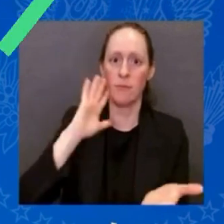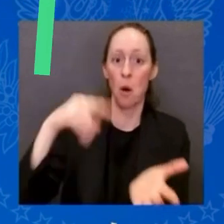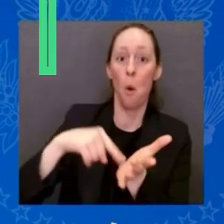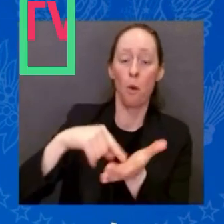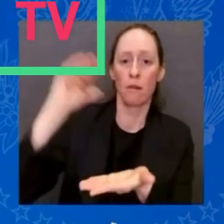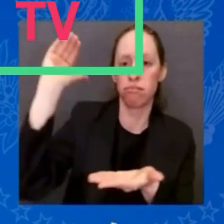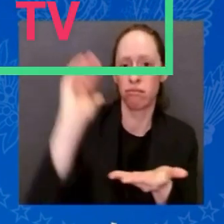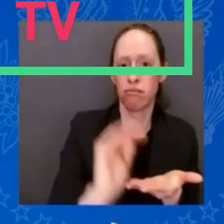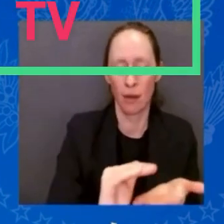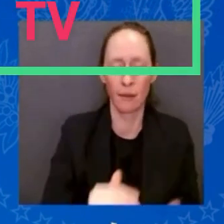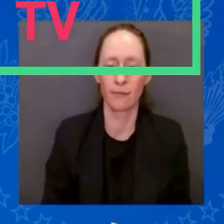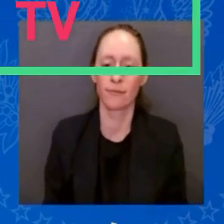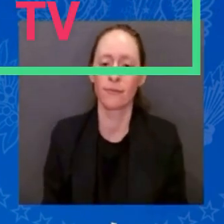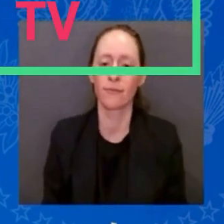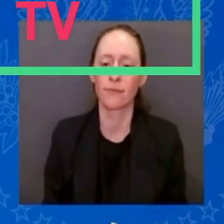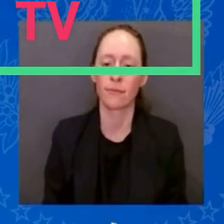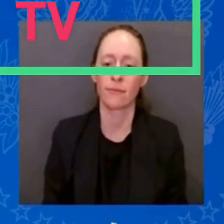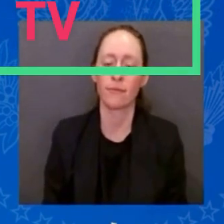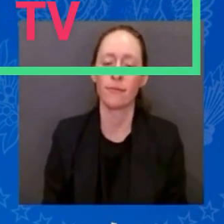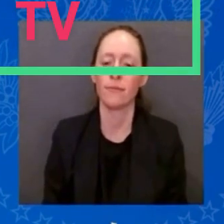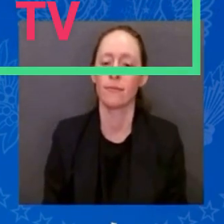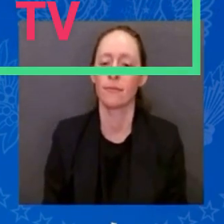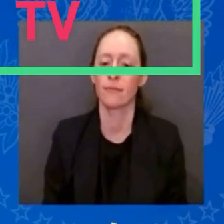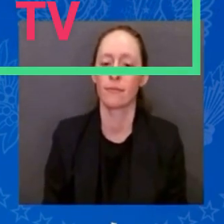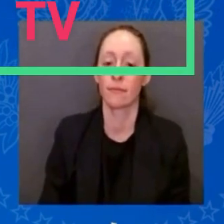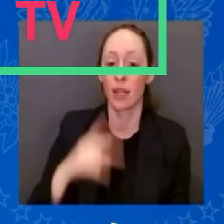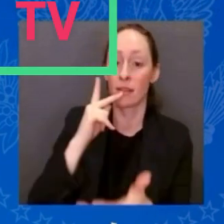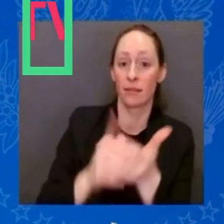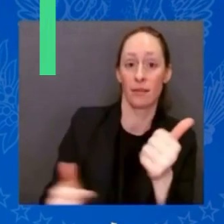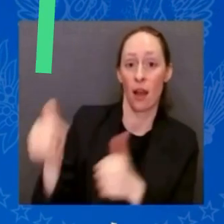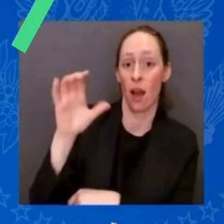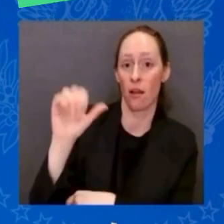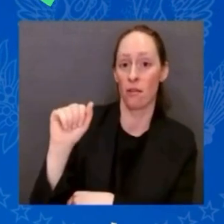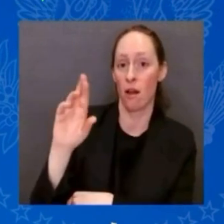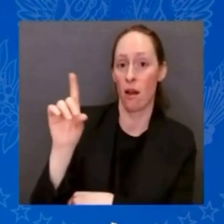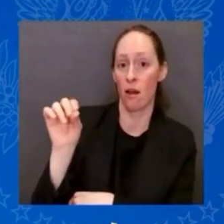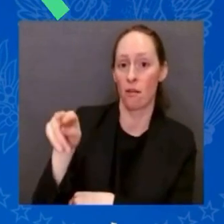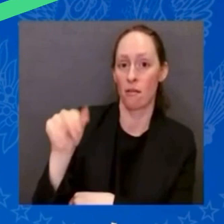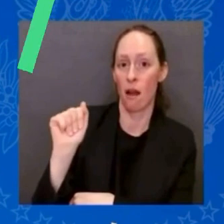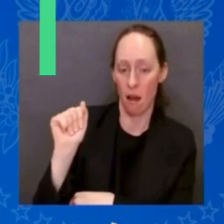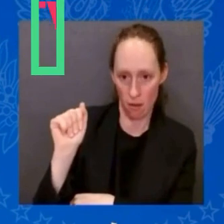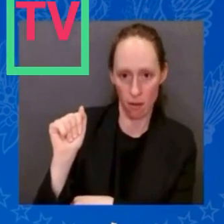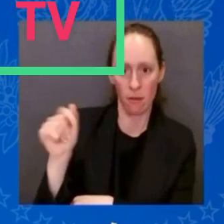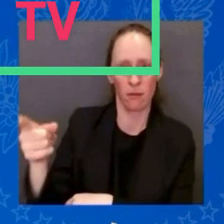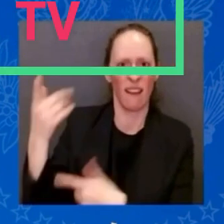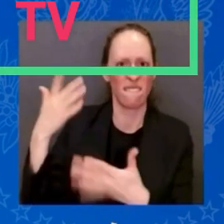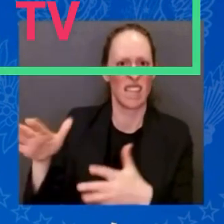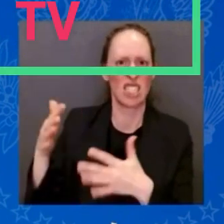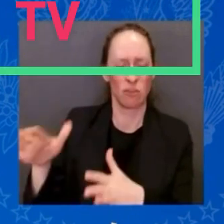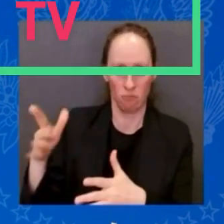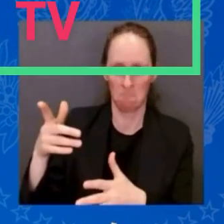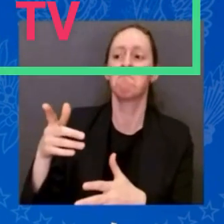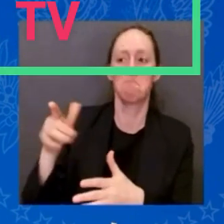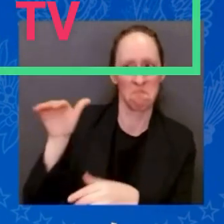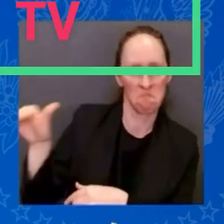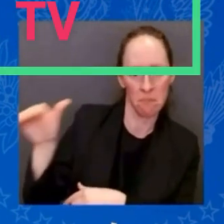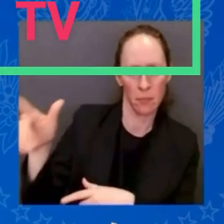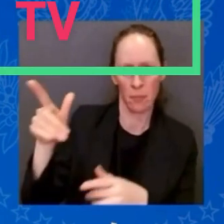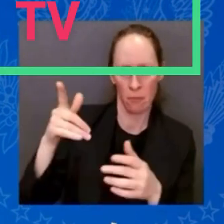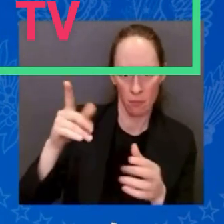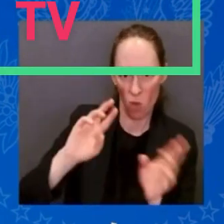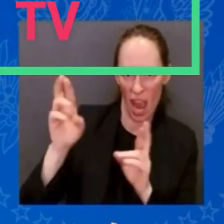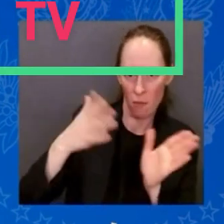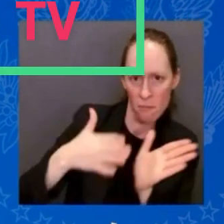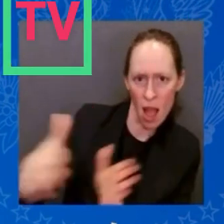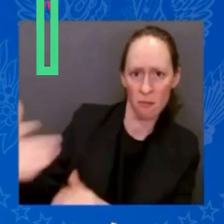ago, Secretary Cardona took the first step to initiate that new approach. We're not going to waste any time on this. We're getting moving on it.